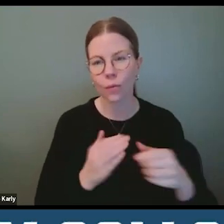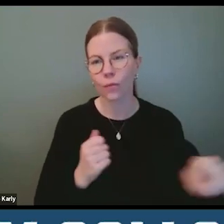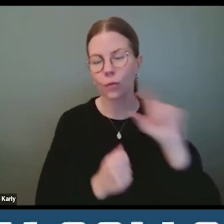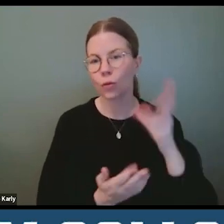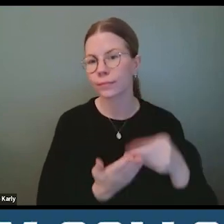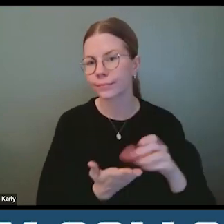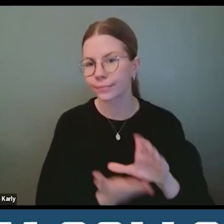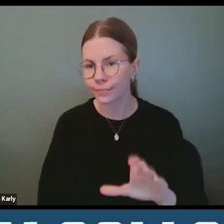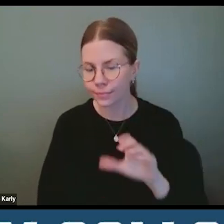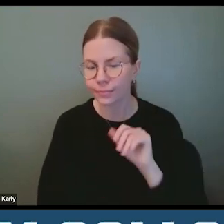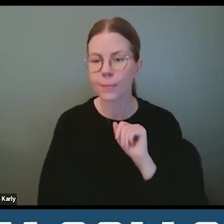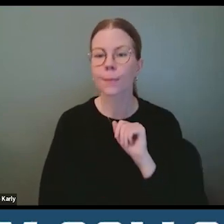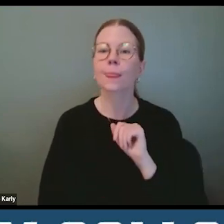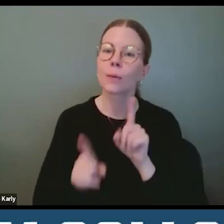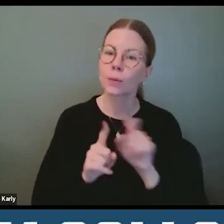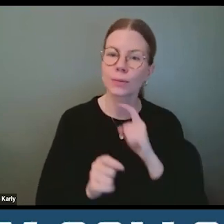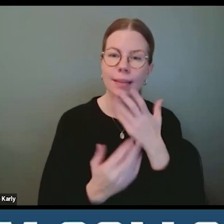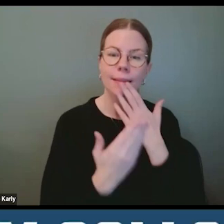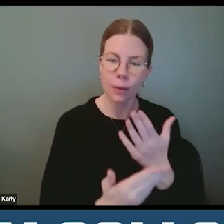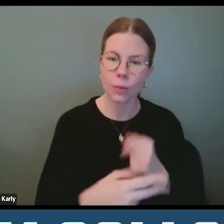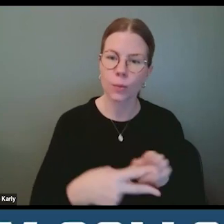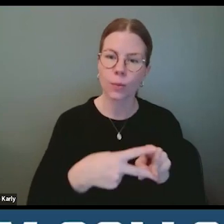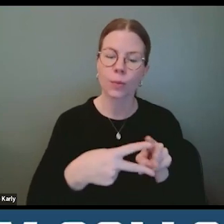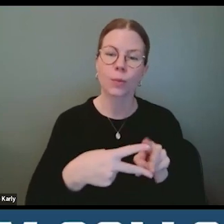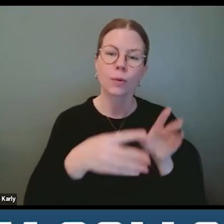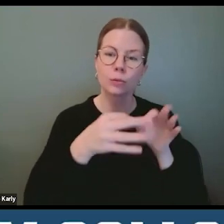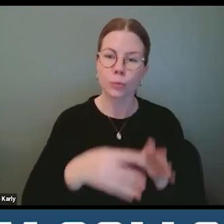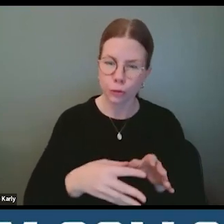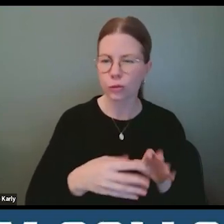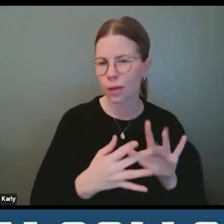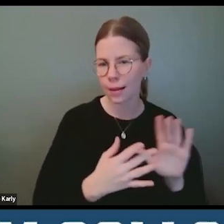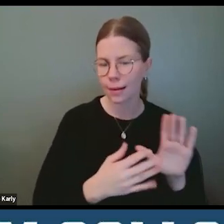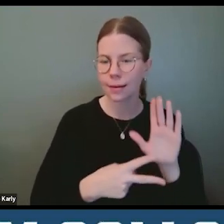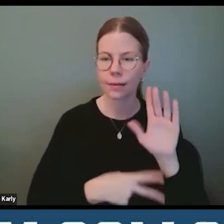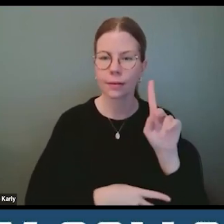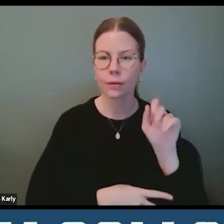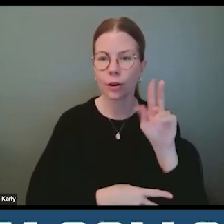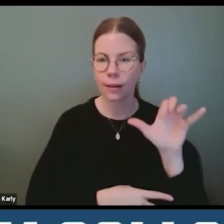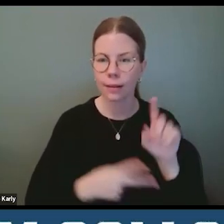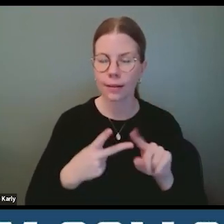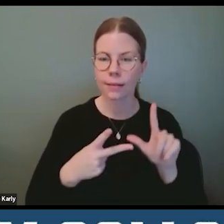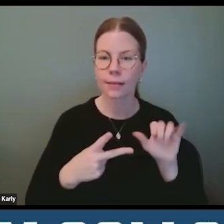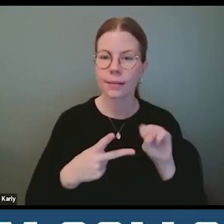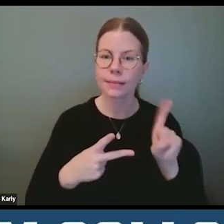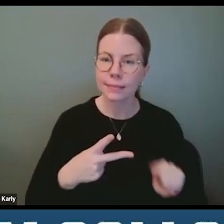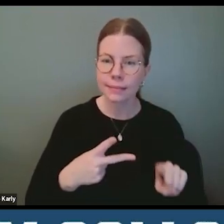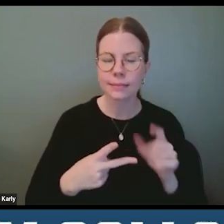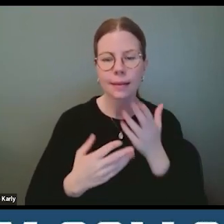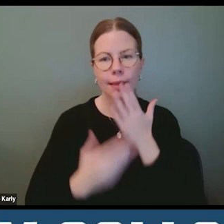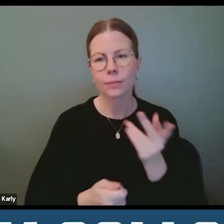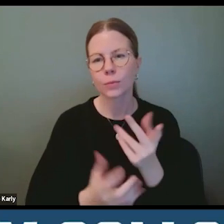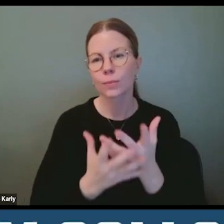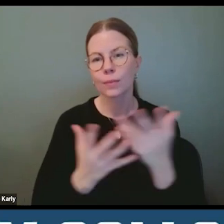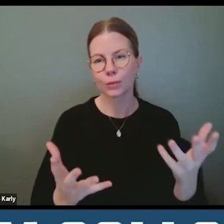I also want to thank again our American Sign Language interpreters online, Carly and Liz. Thank you so much for being with us